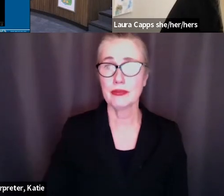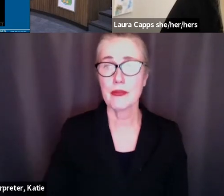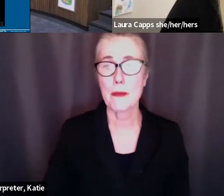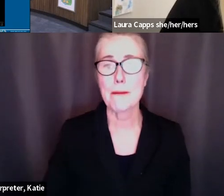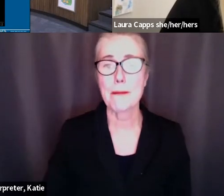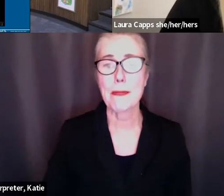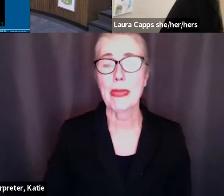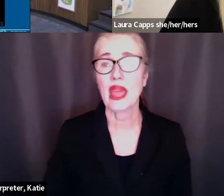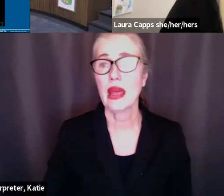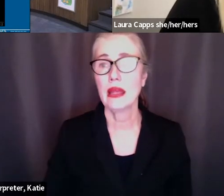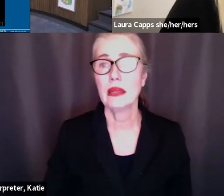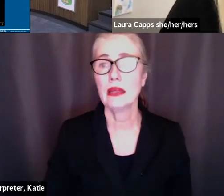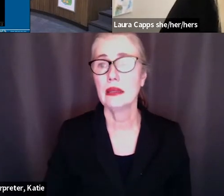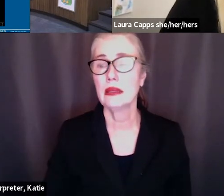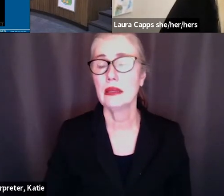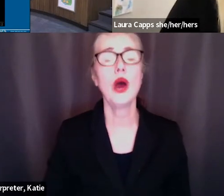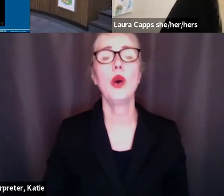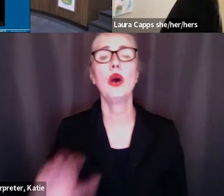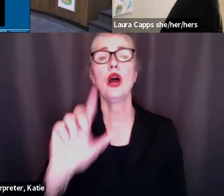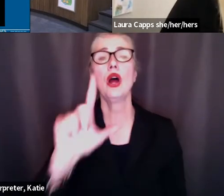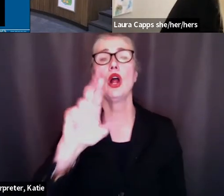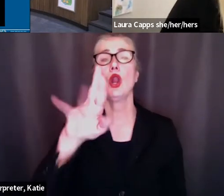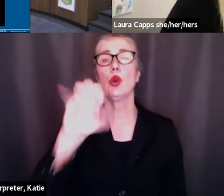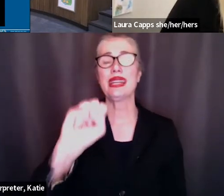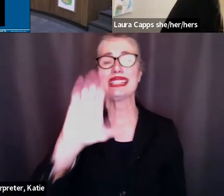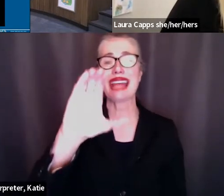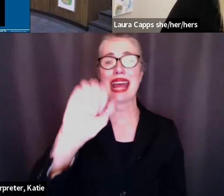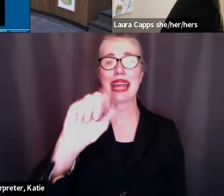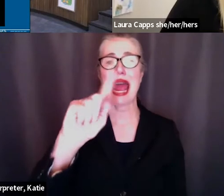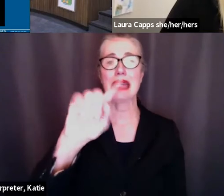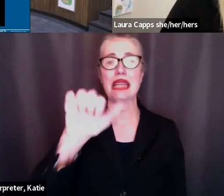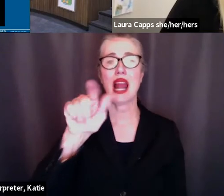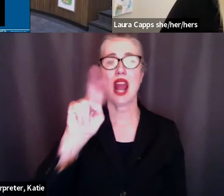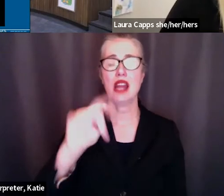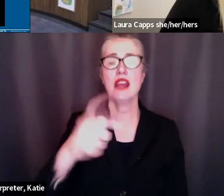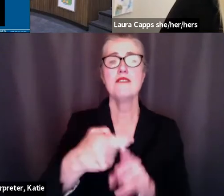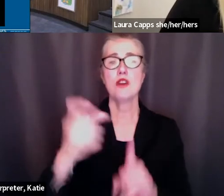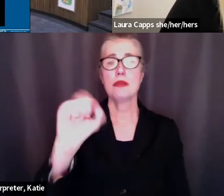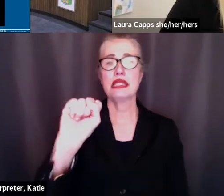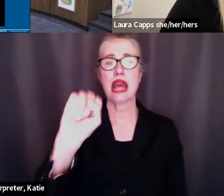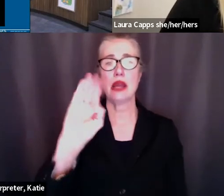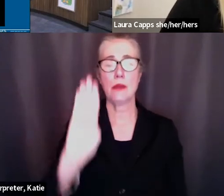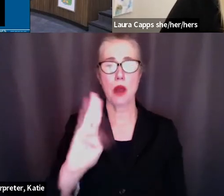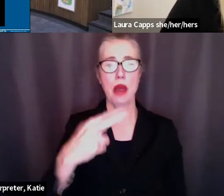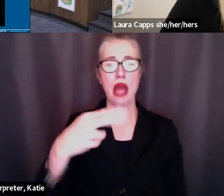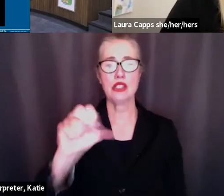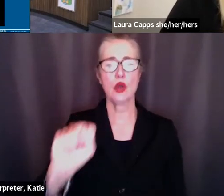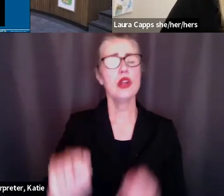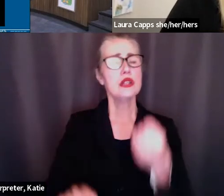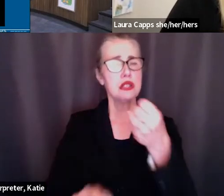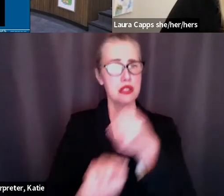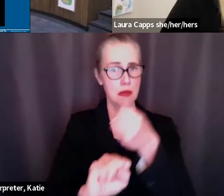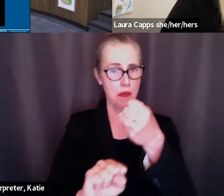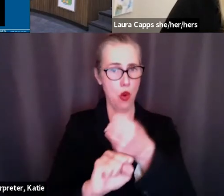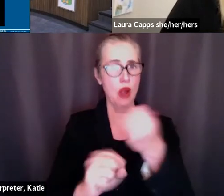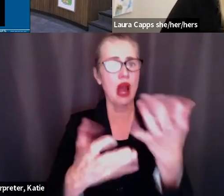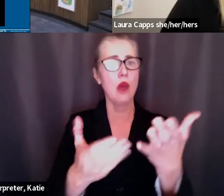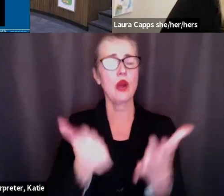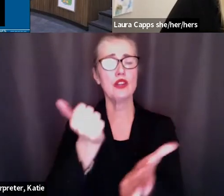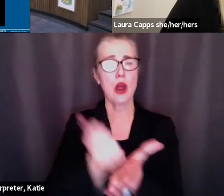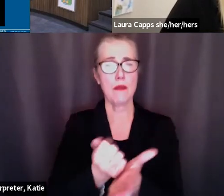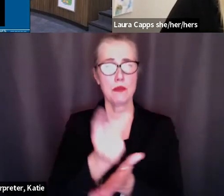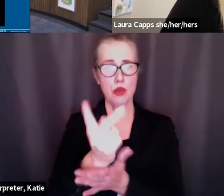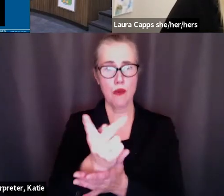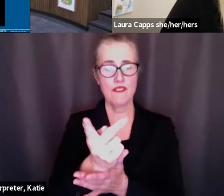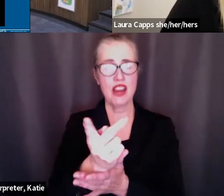hello my name is luis catalan and i am a student from santa barbara high school i'm here to show my support in approving our equality